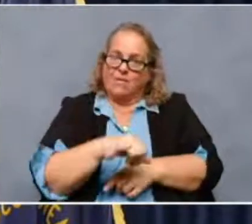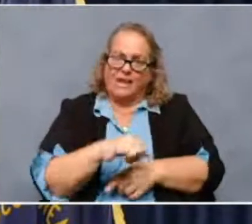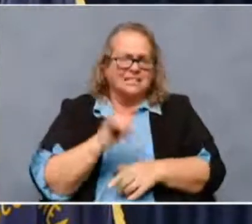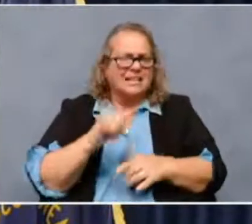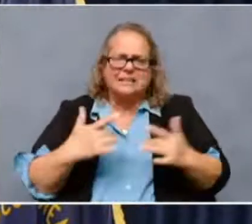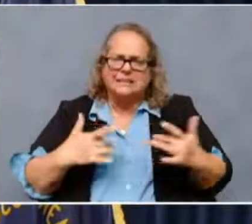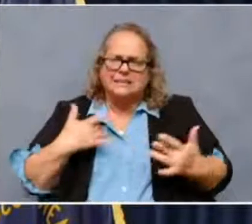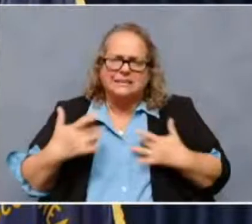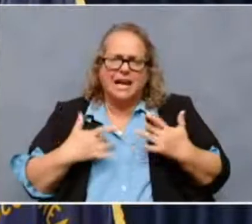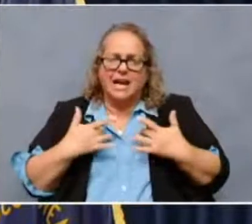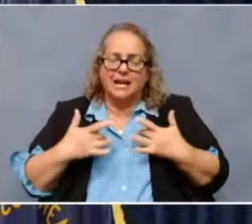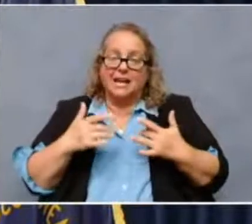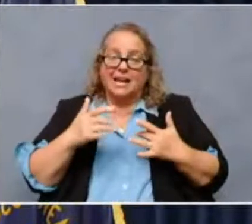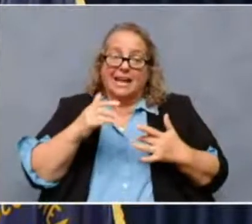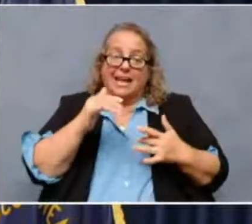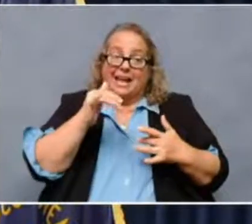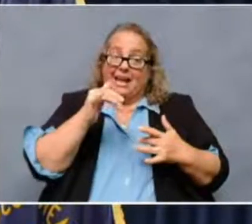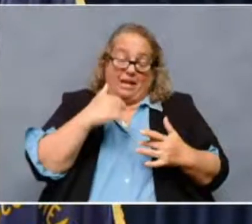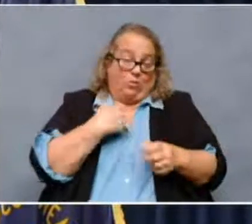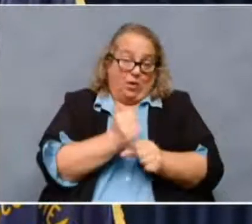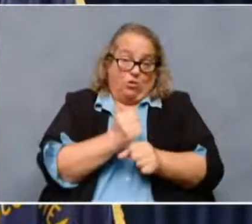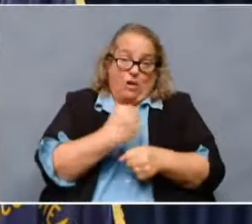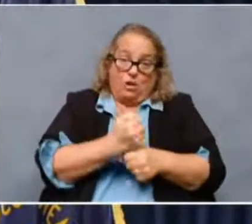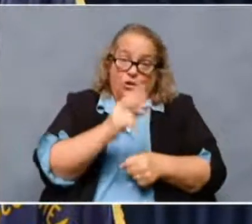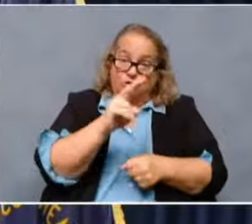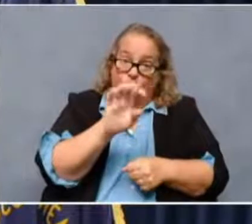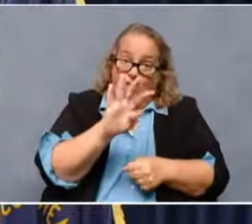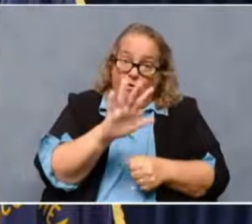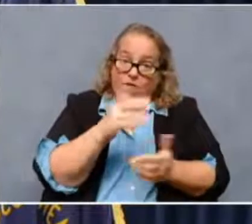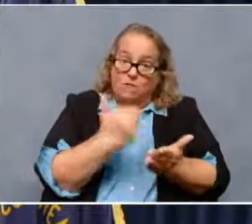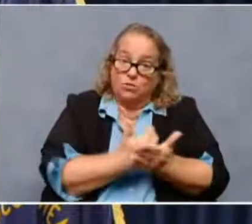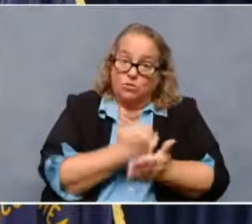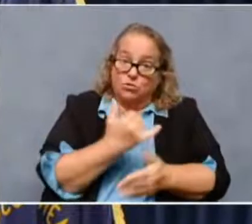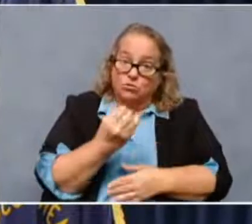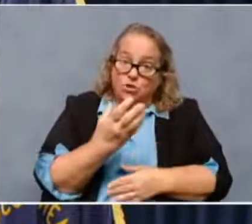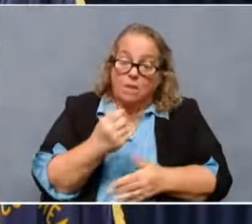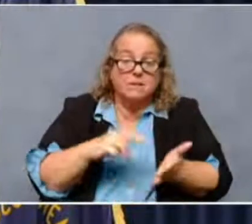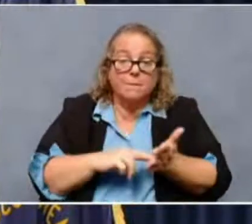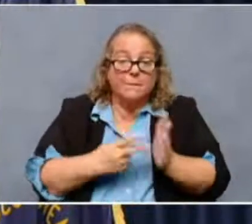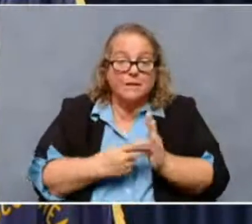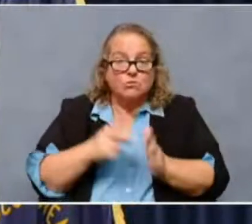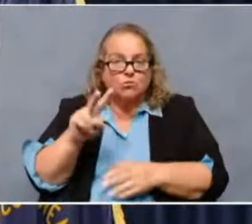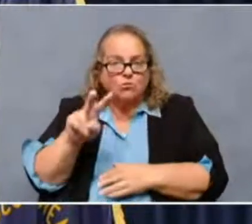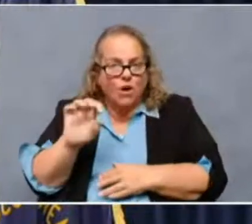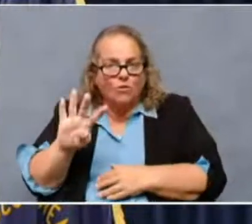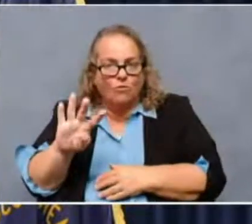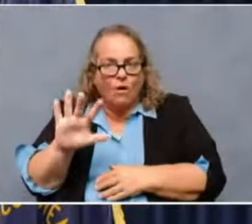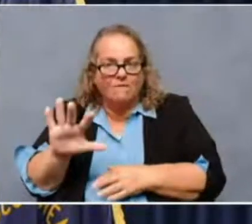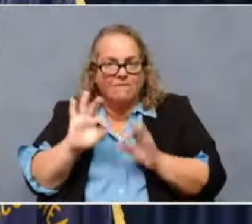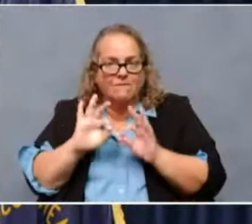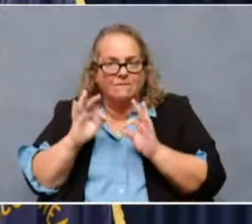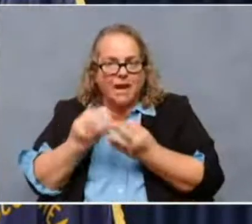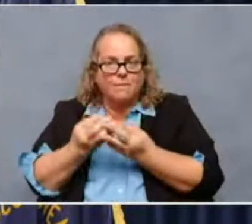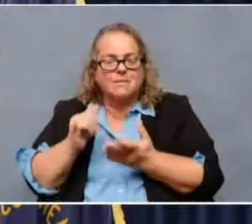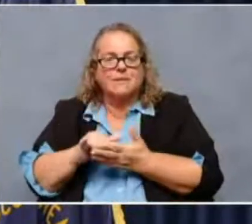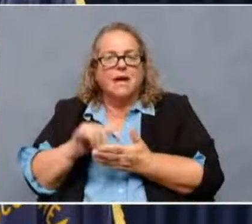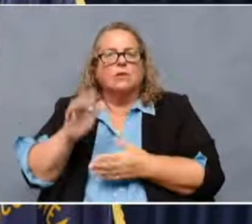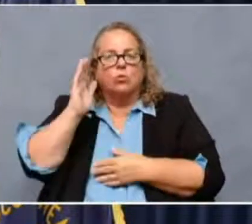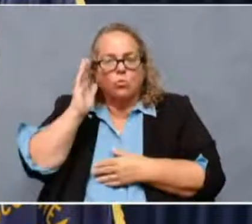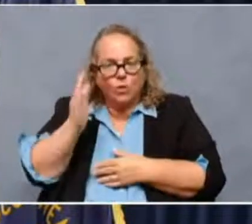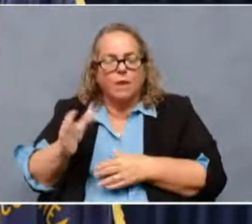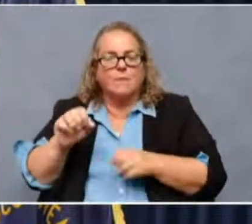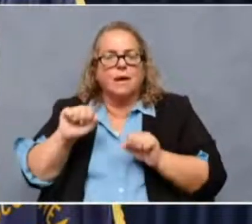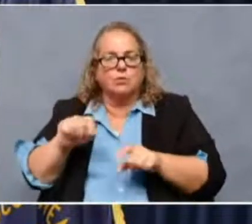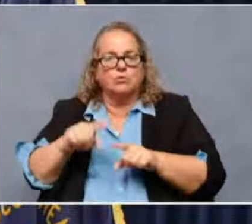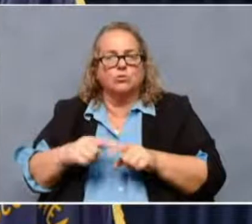creating 245 new jobs, because that means there's 245 families that are going to be able to live out